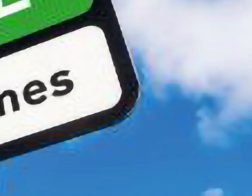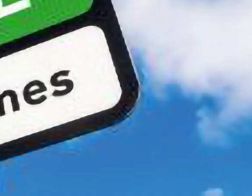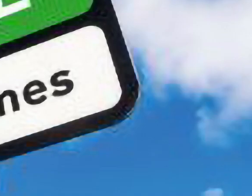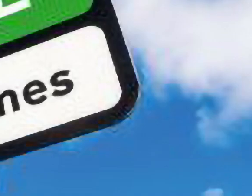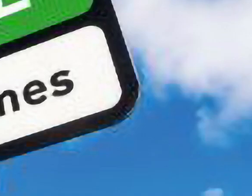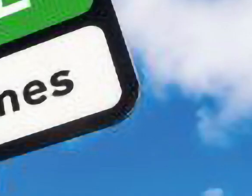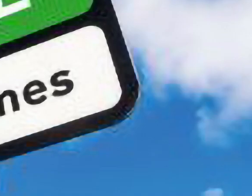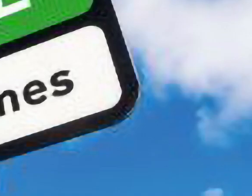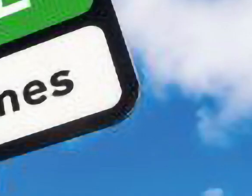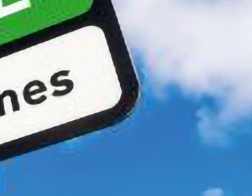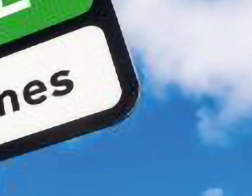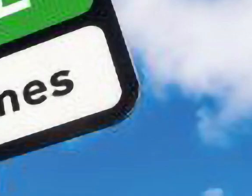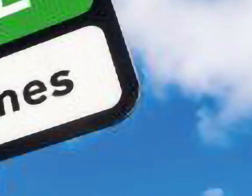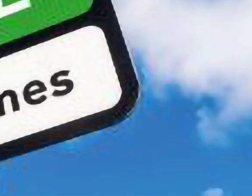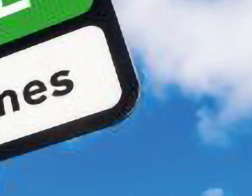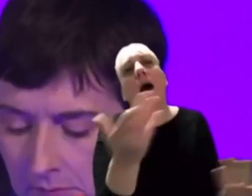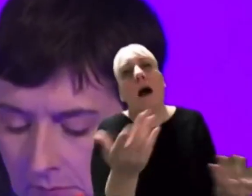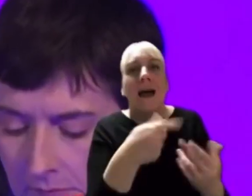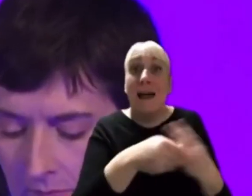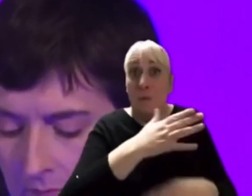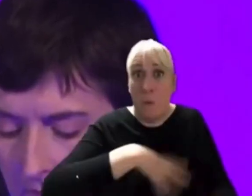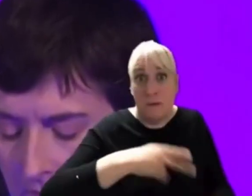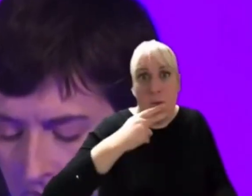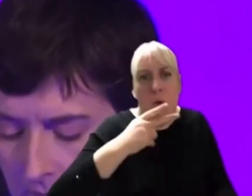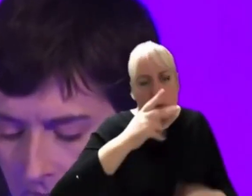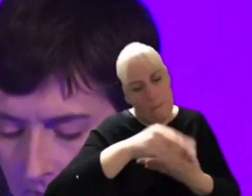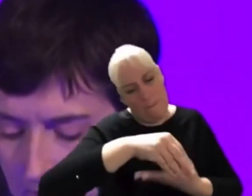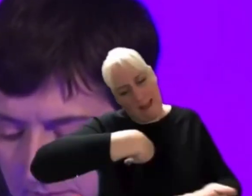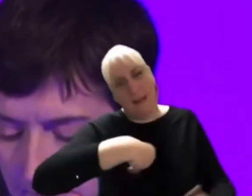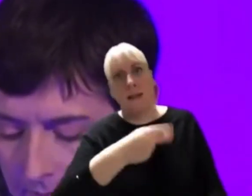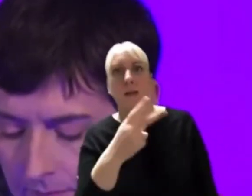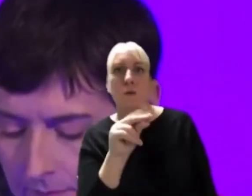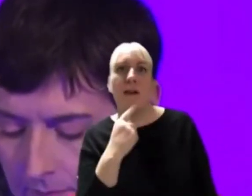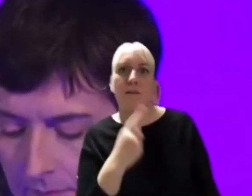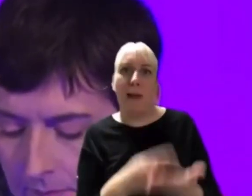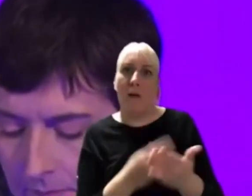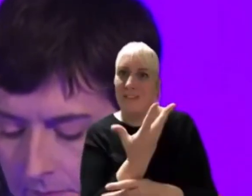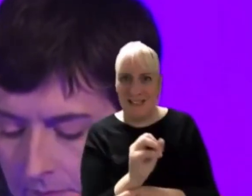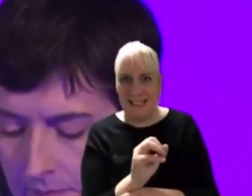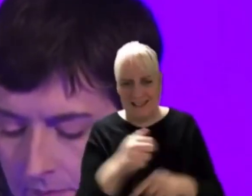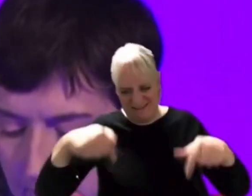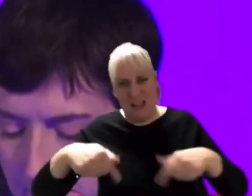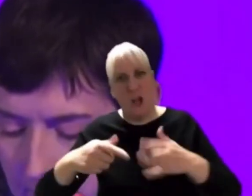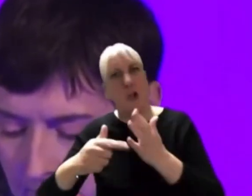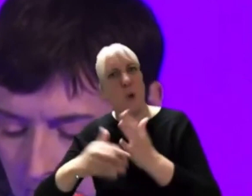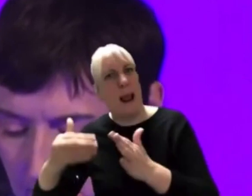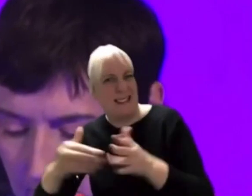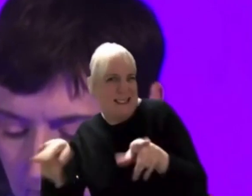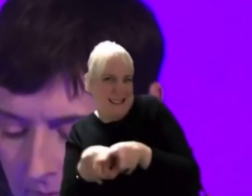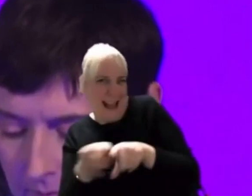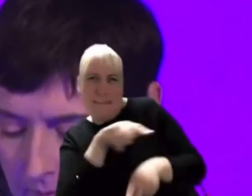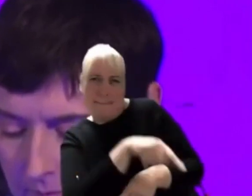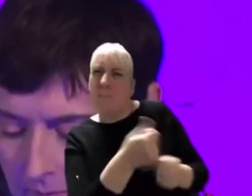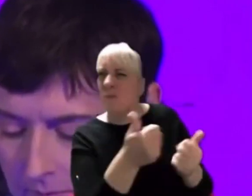Unless you pay me £12.50, and then you can smoke in pubs. Also, if you are going to pay £12.50 and